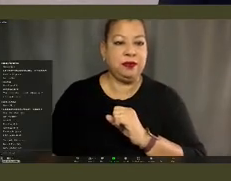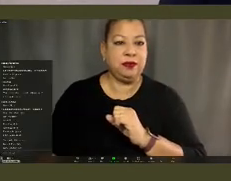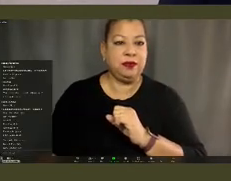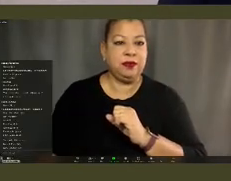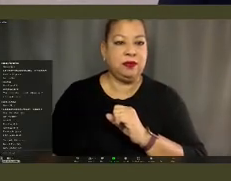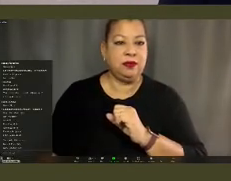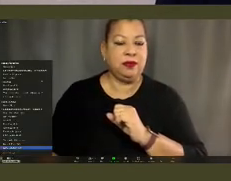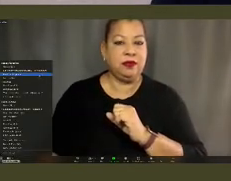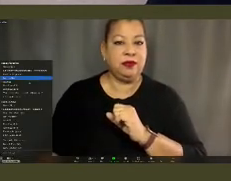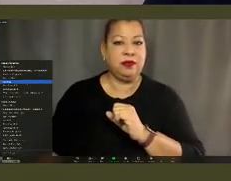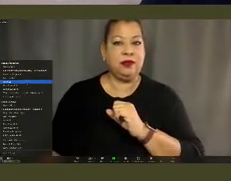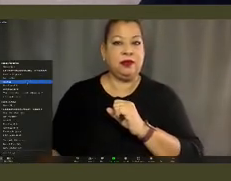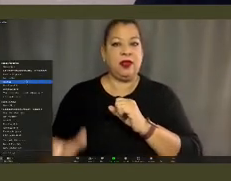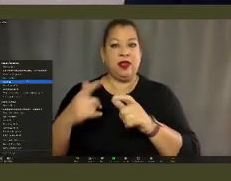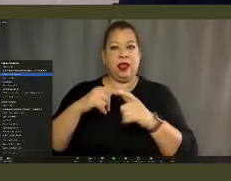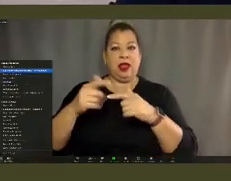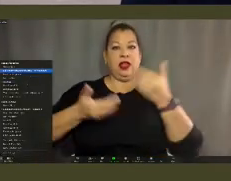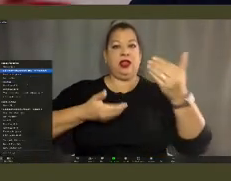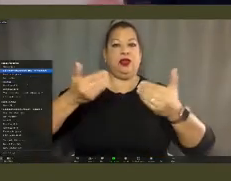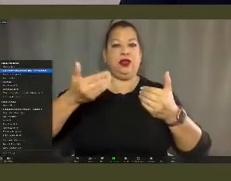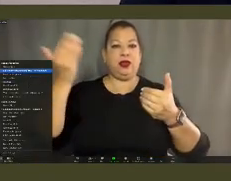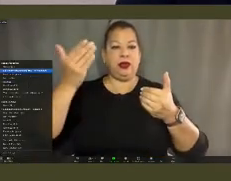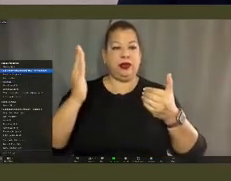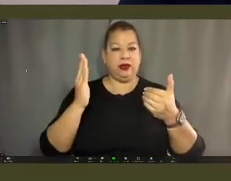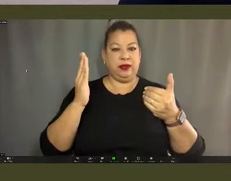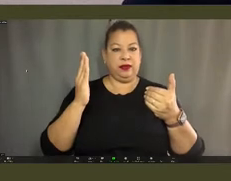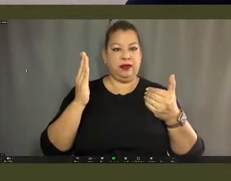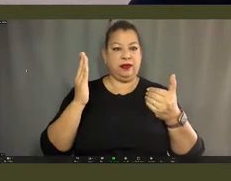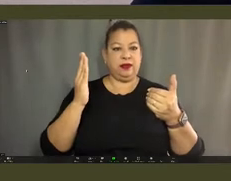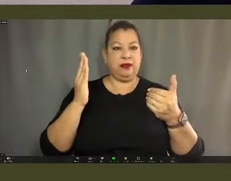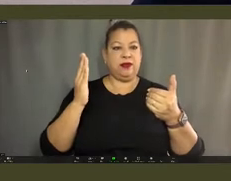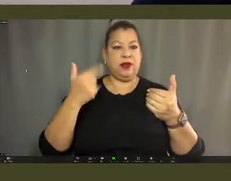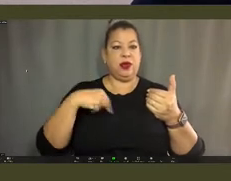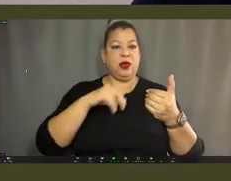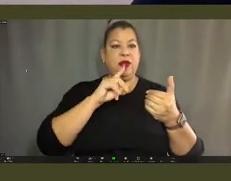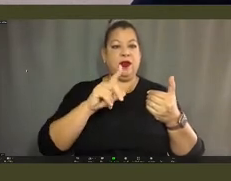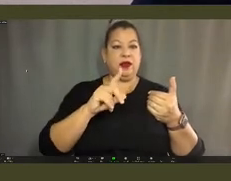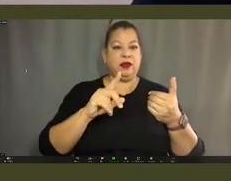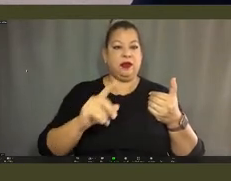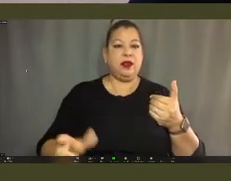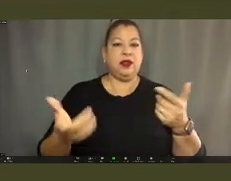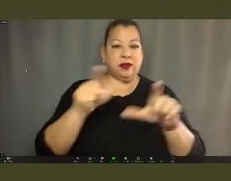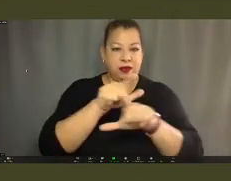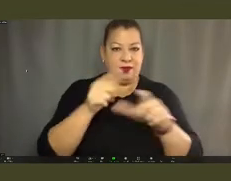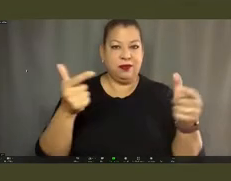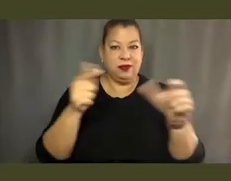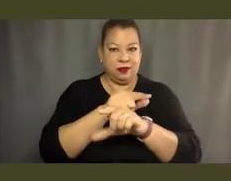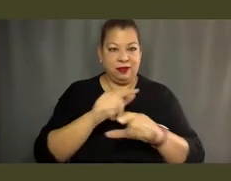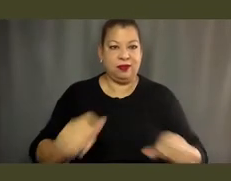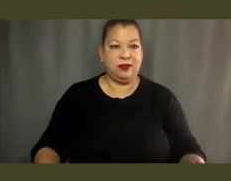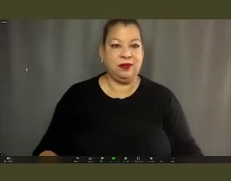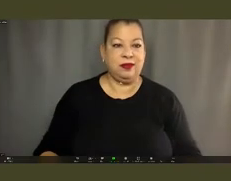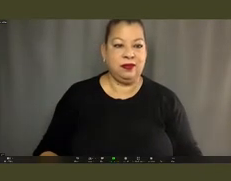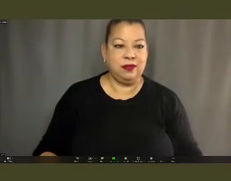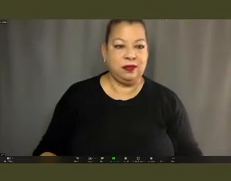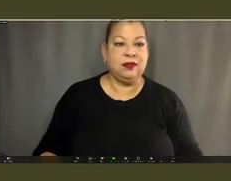bit and introduce the speakers for this panel. We have Ron Jackson in charge of disaster risk reduction at